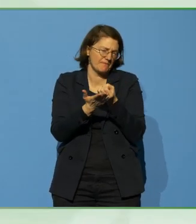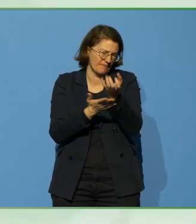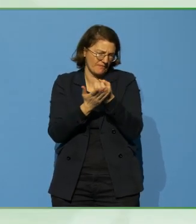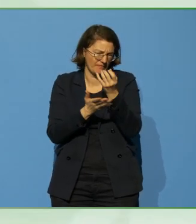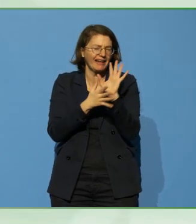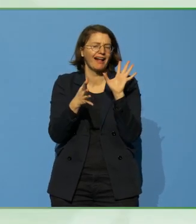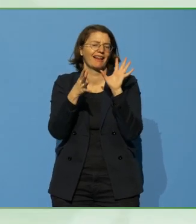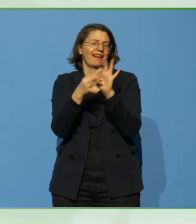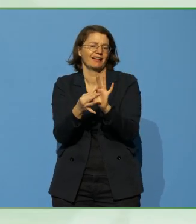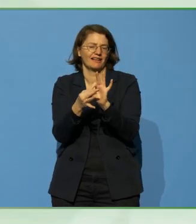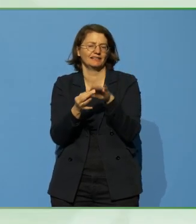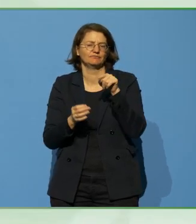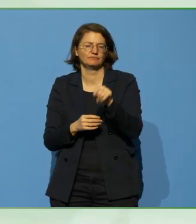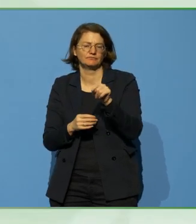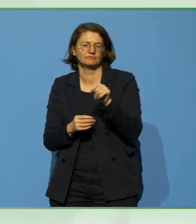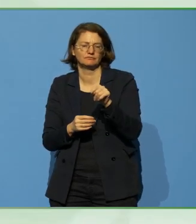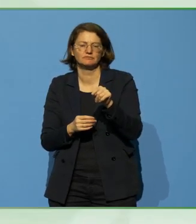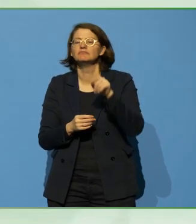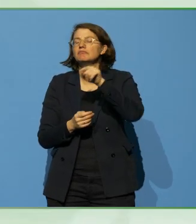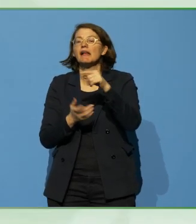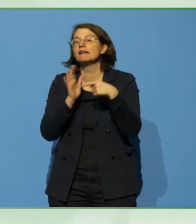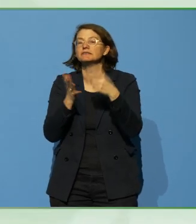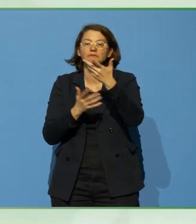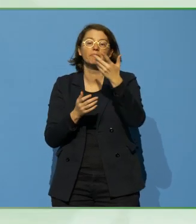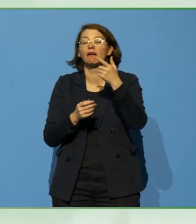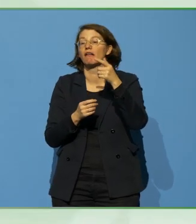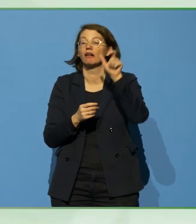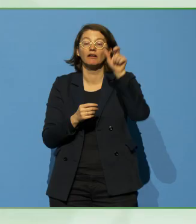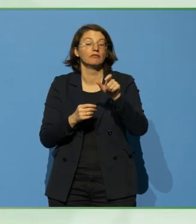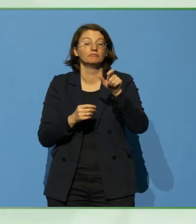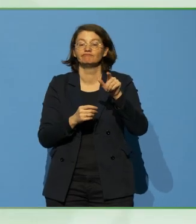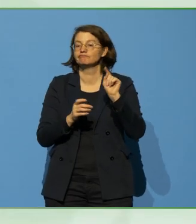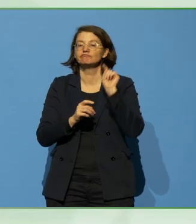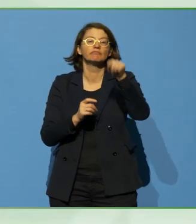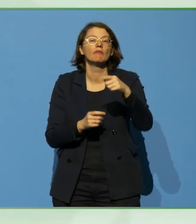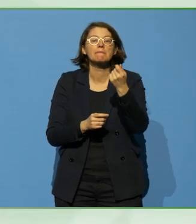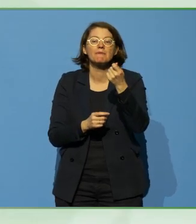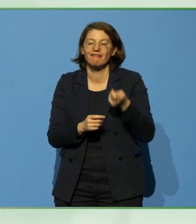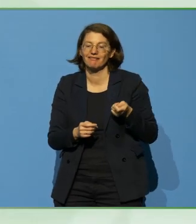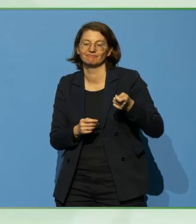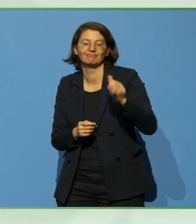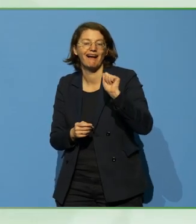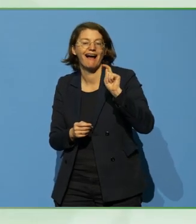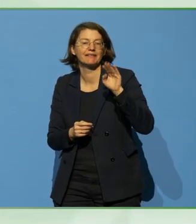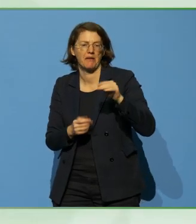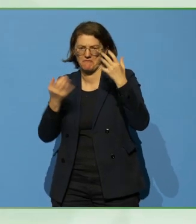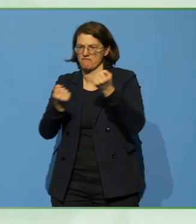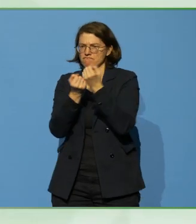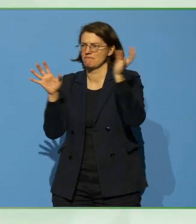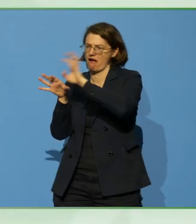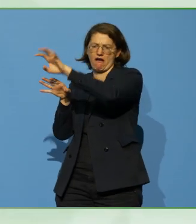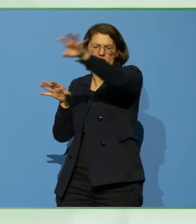or terminals where you can pay with your card might be easy to use for most people, but for people